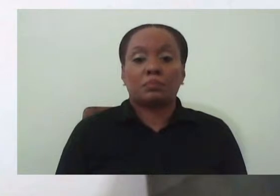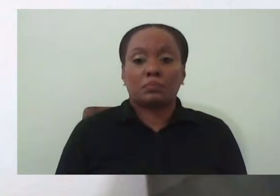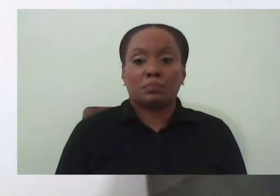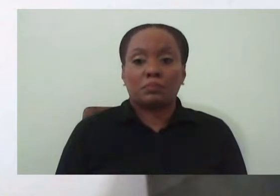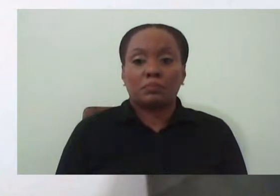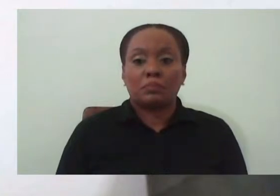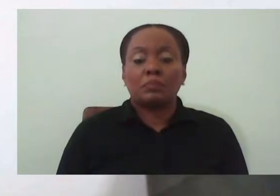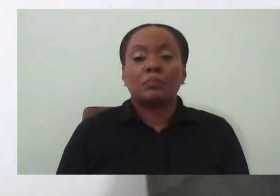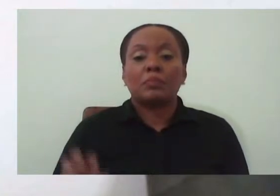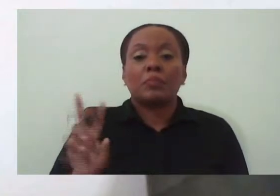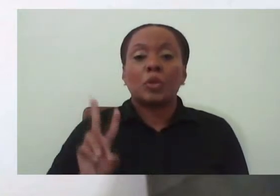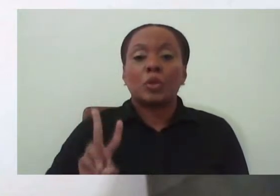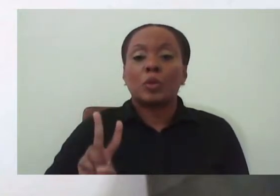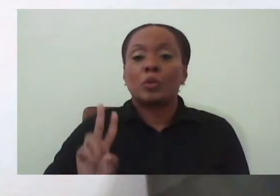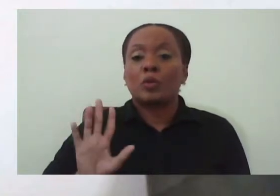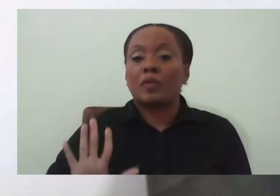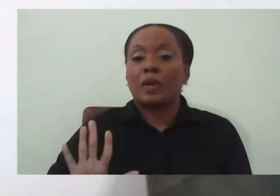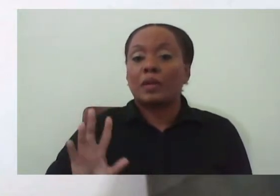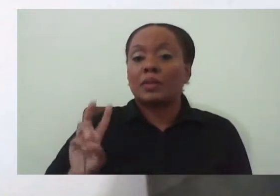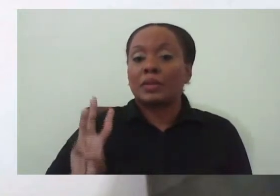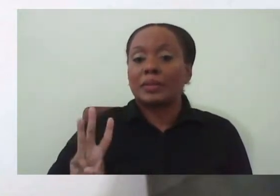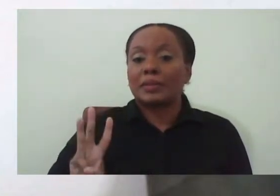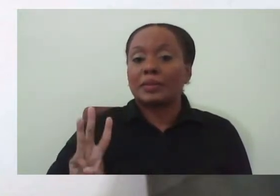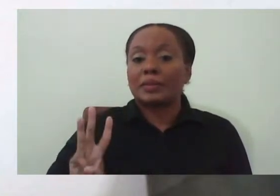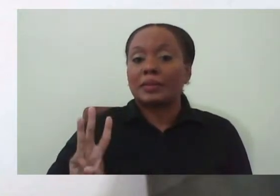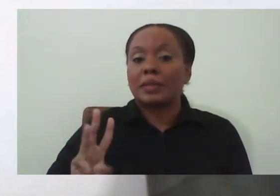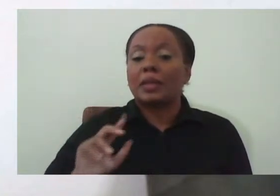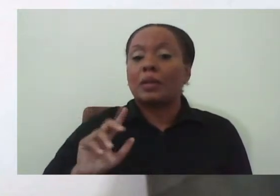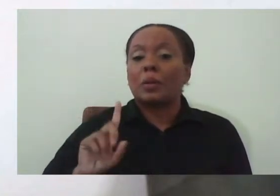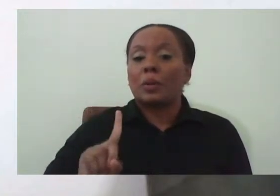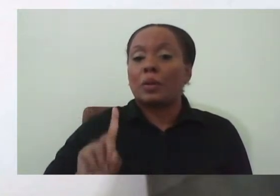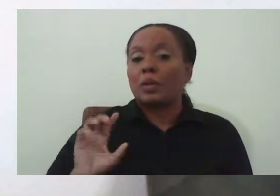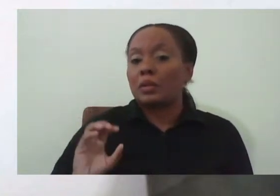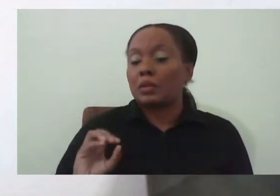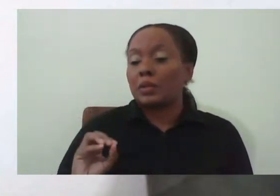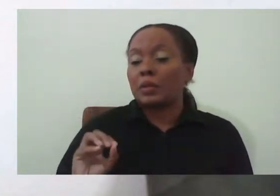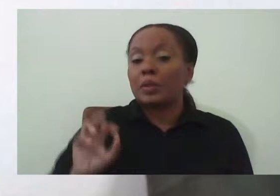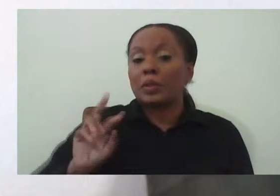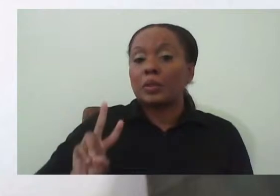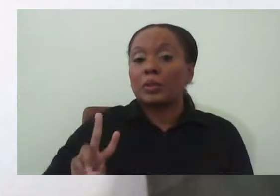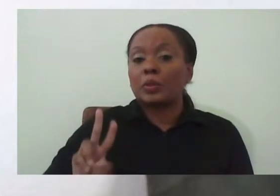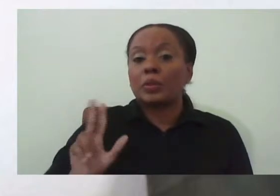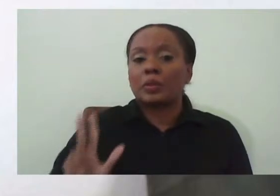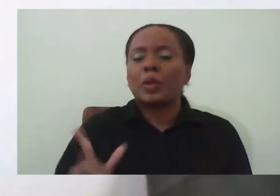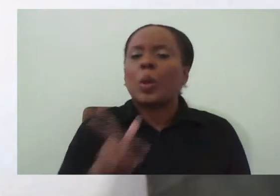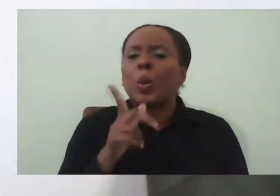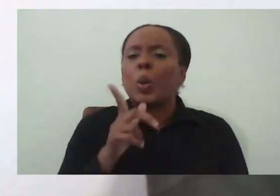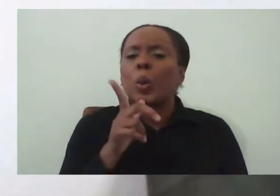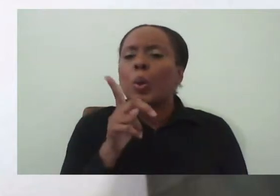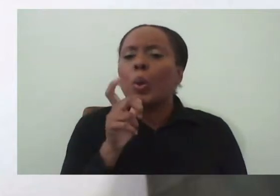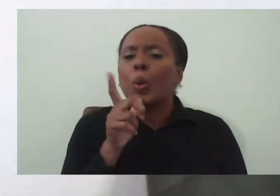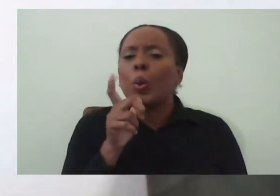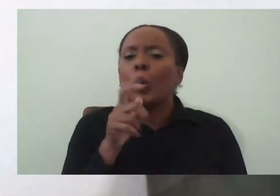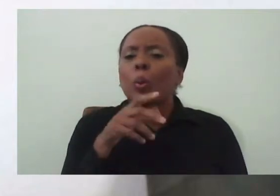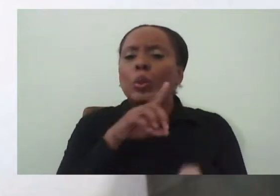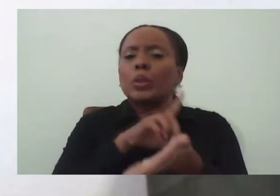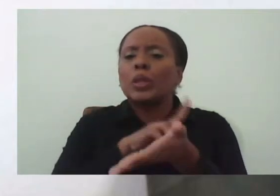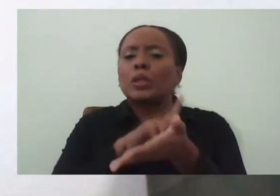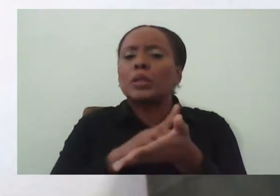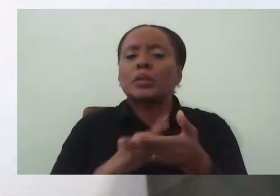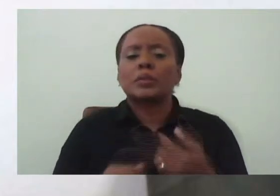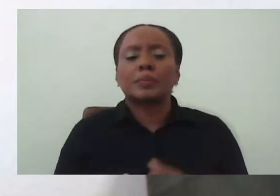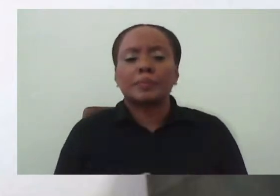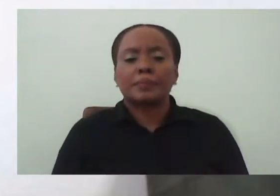the number 256 1023. Who do we have with us? From